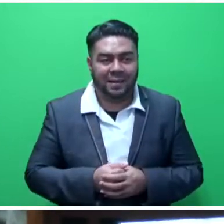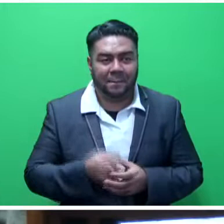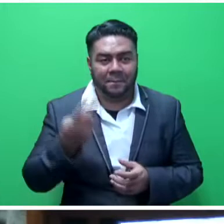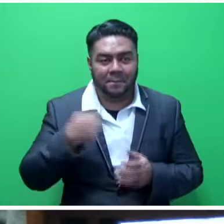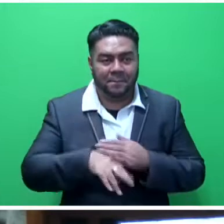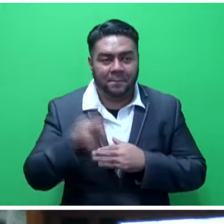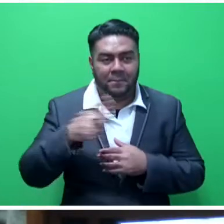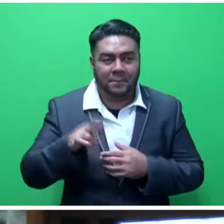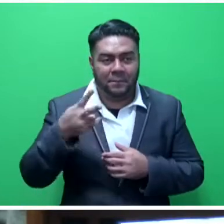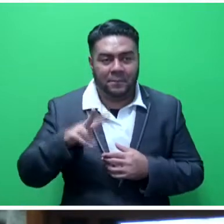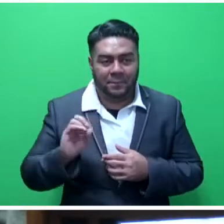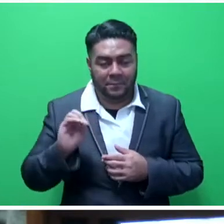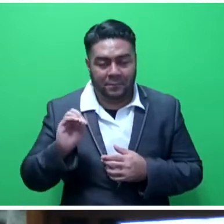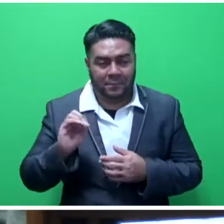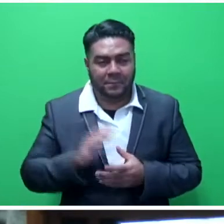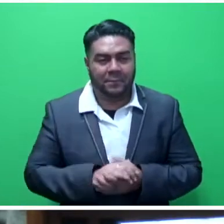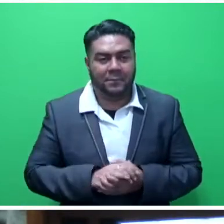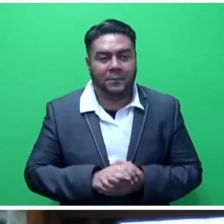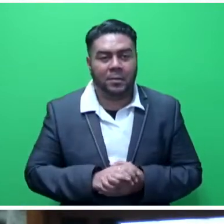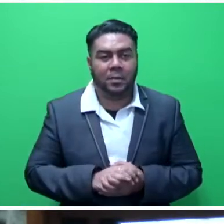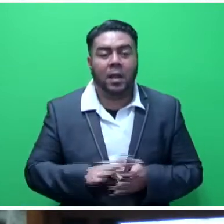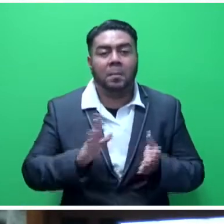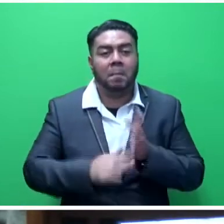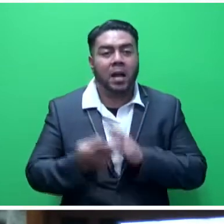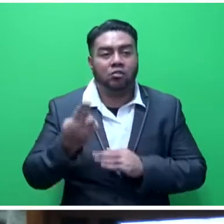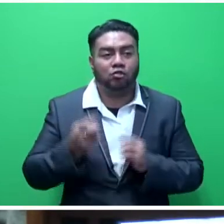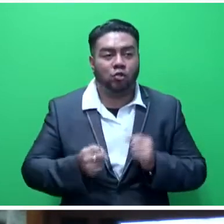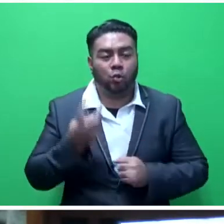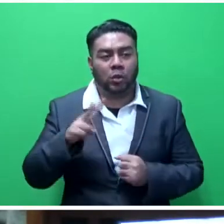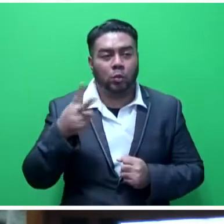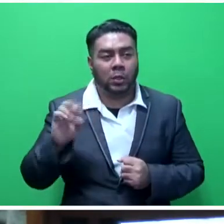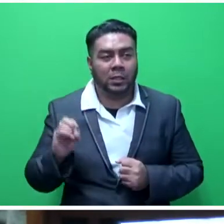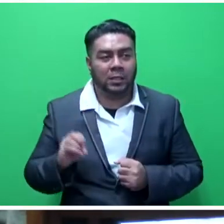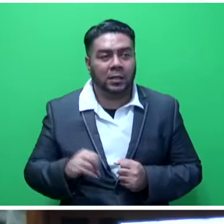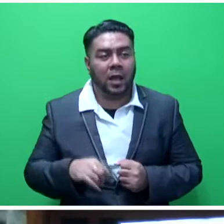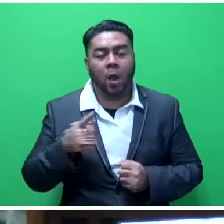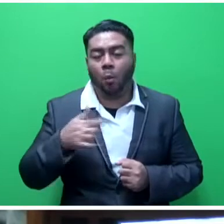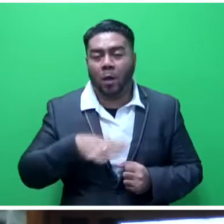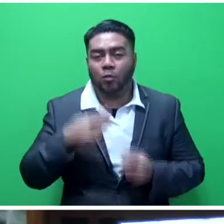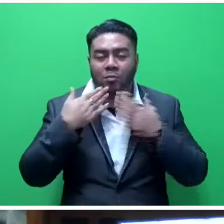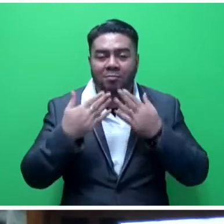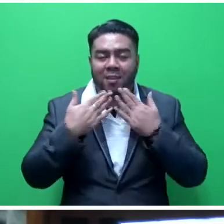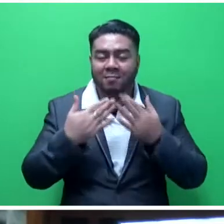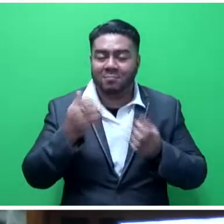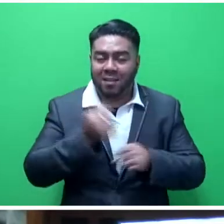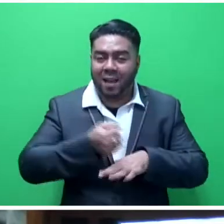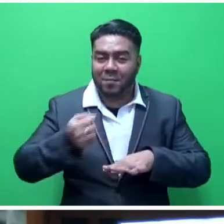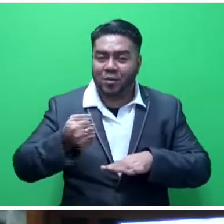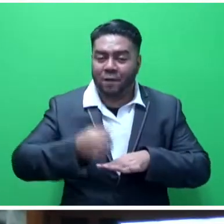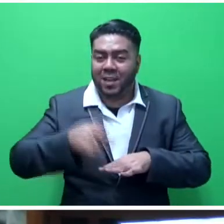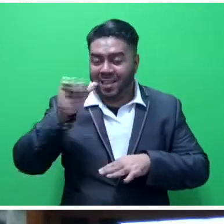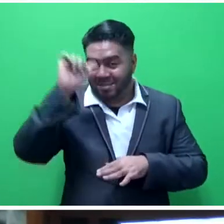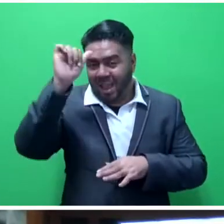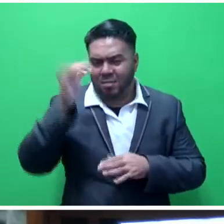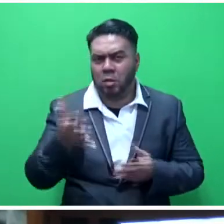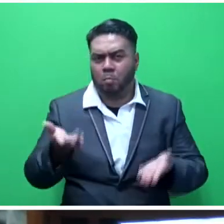2020, March 2020. Mr. Speaker, on this note, I want to thank the Government of India that provided